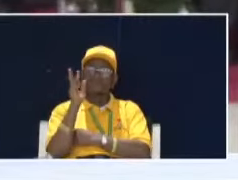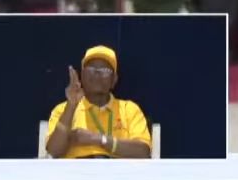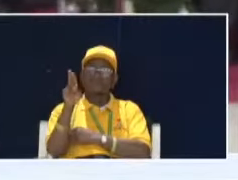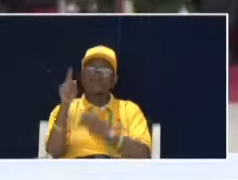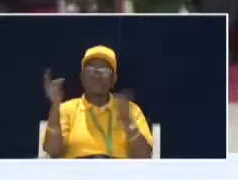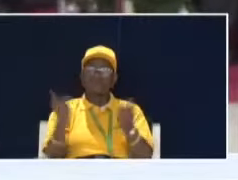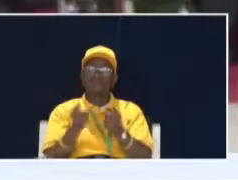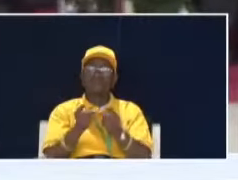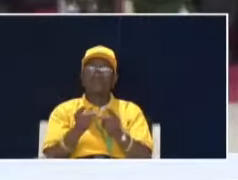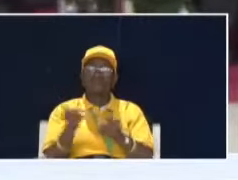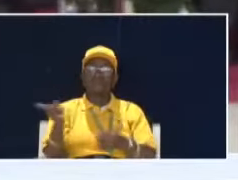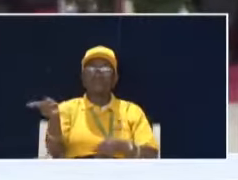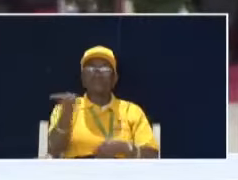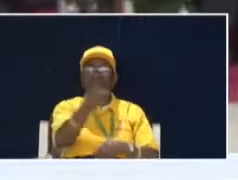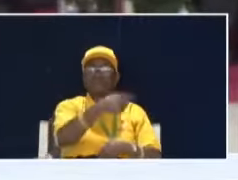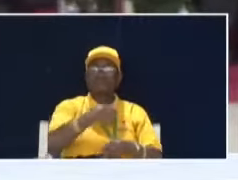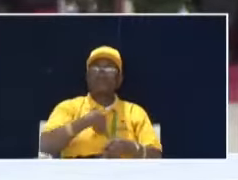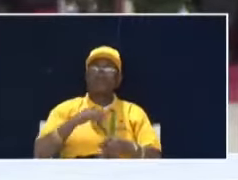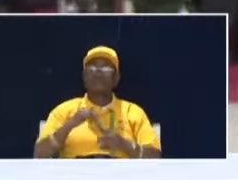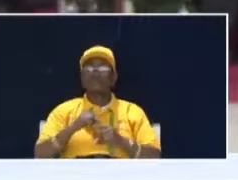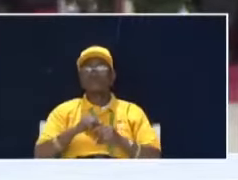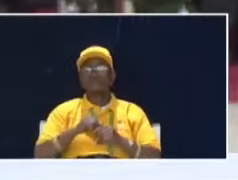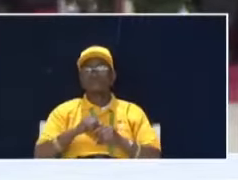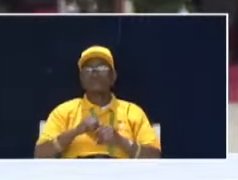repositions you,